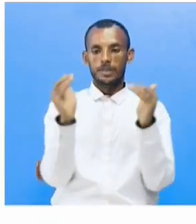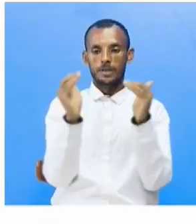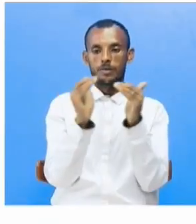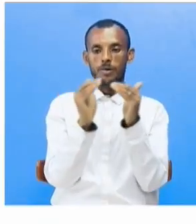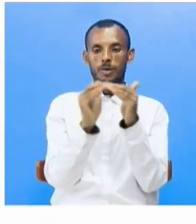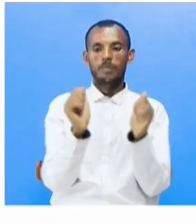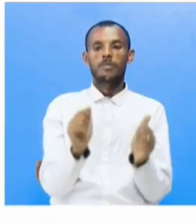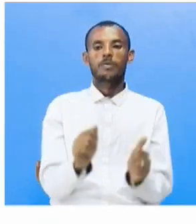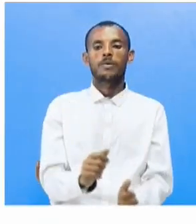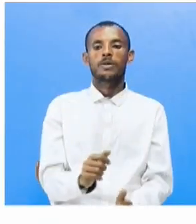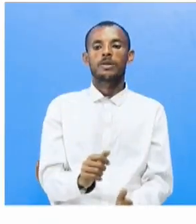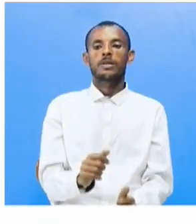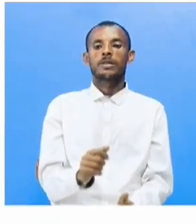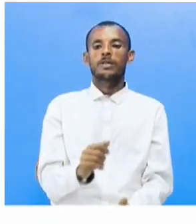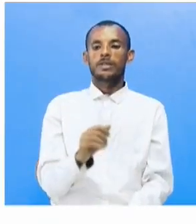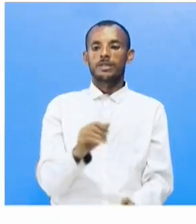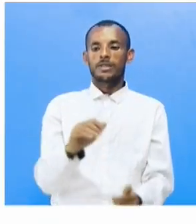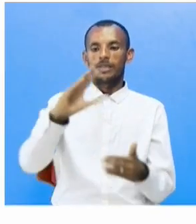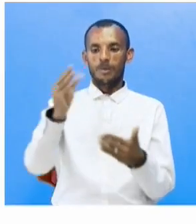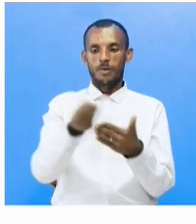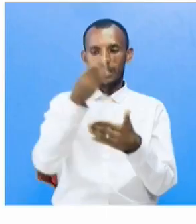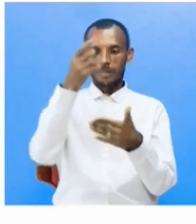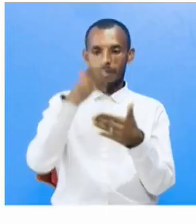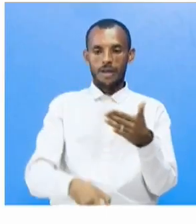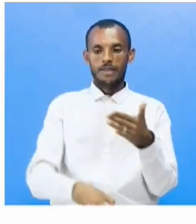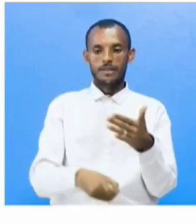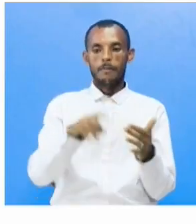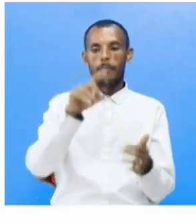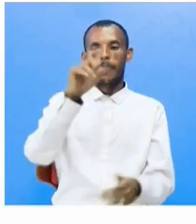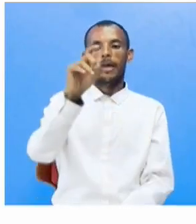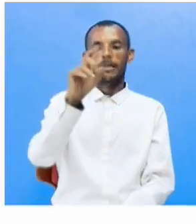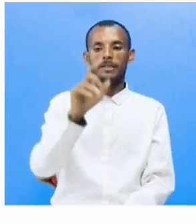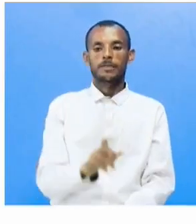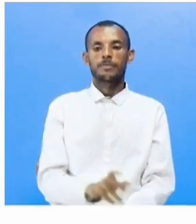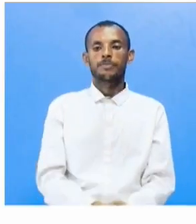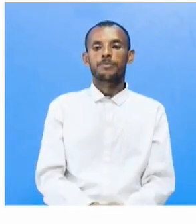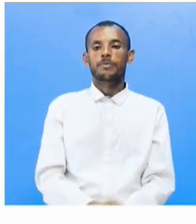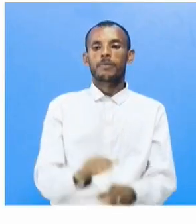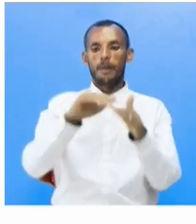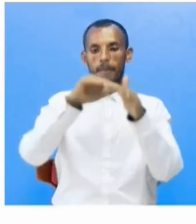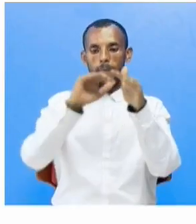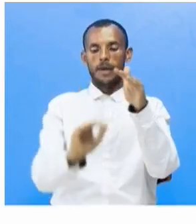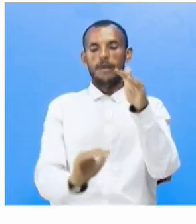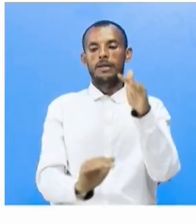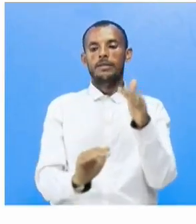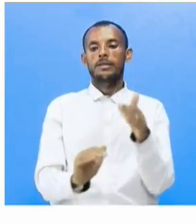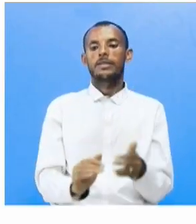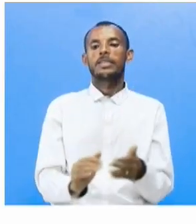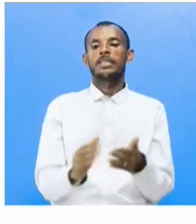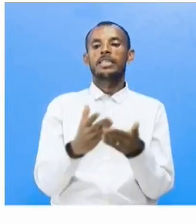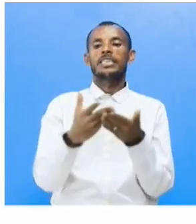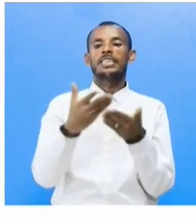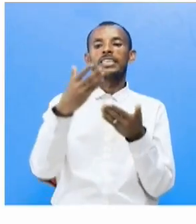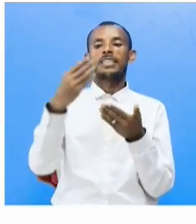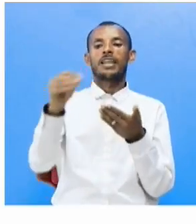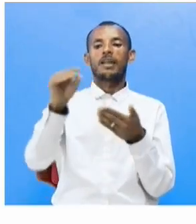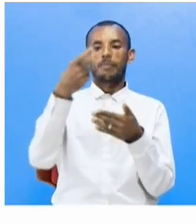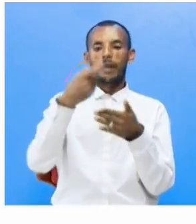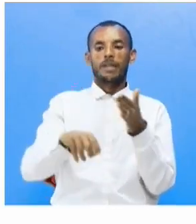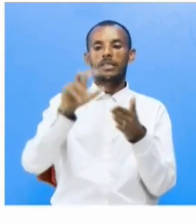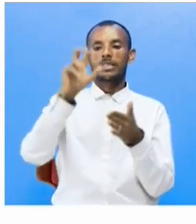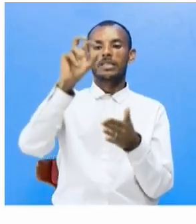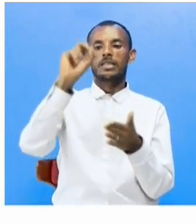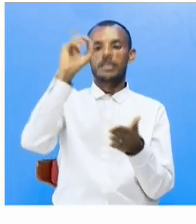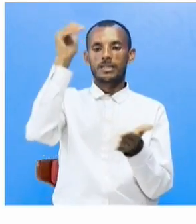to the cost price we assume to be x minus the selling price is